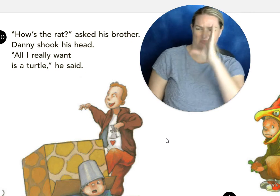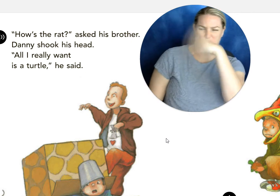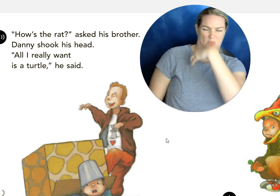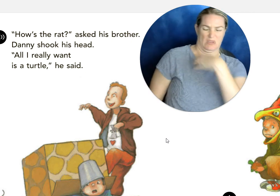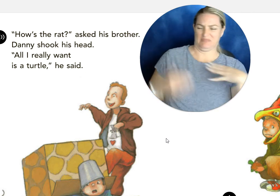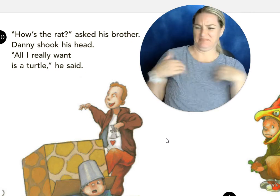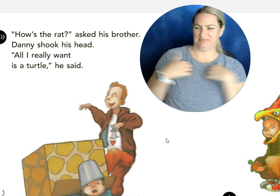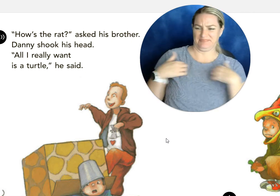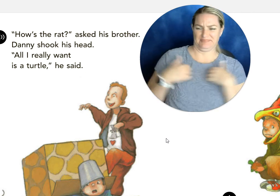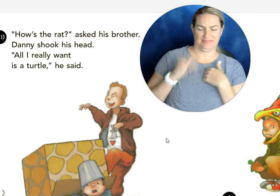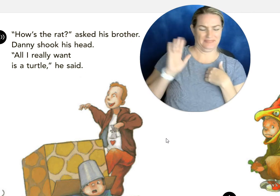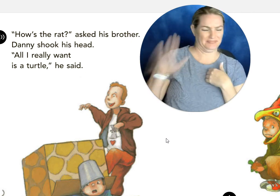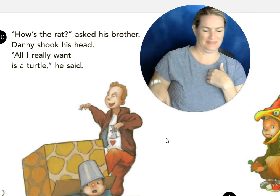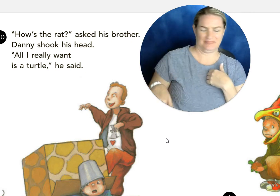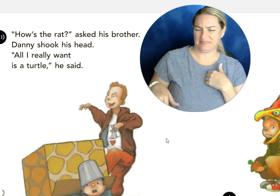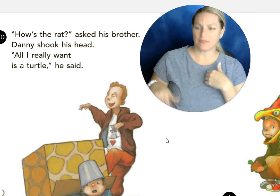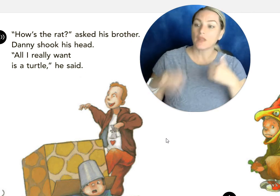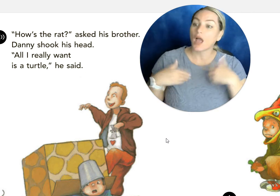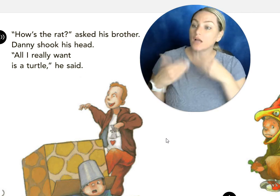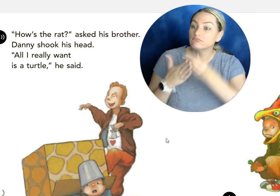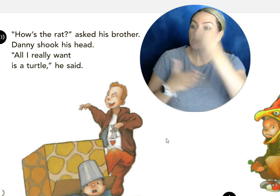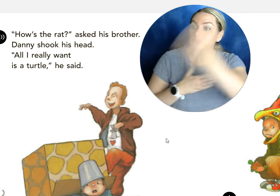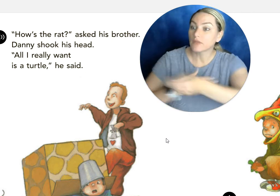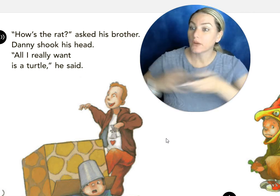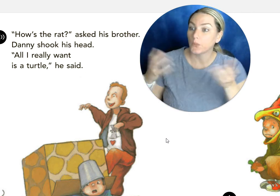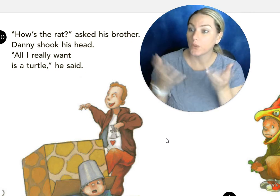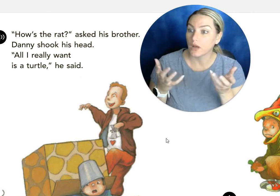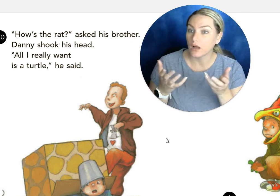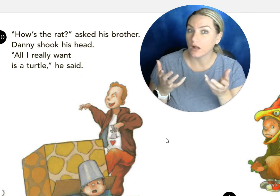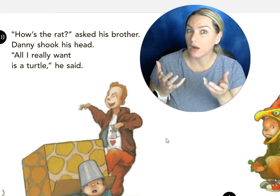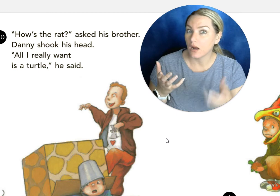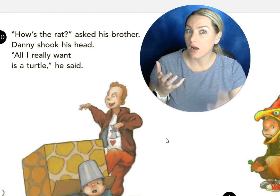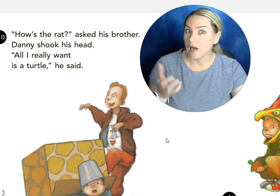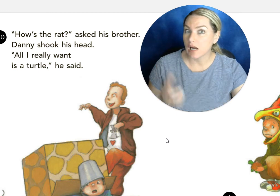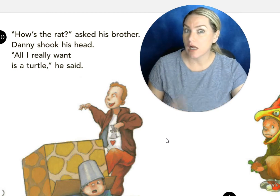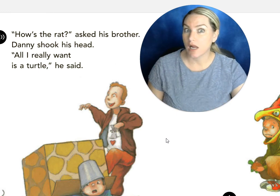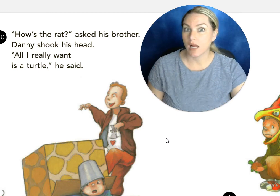So she went out and got Danny a...